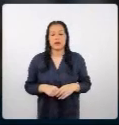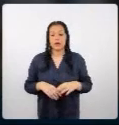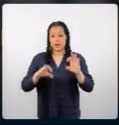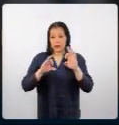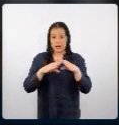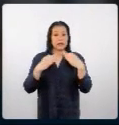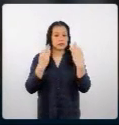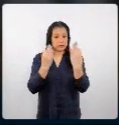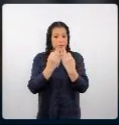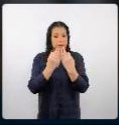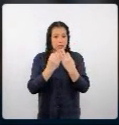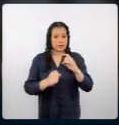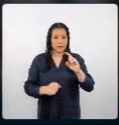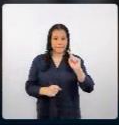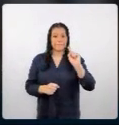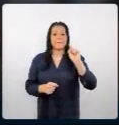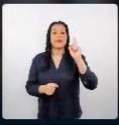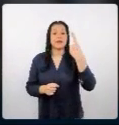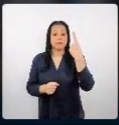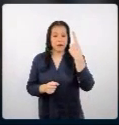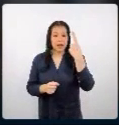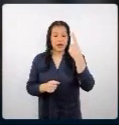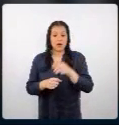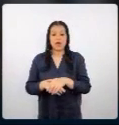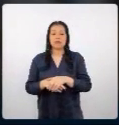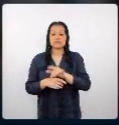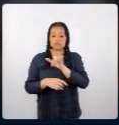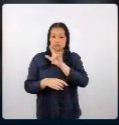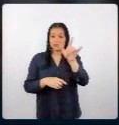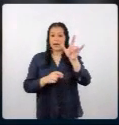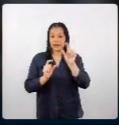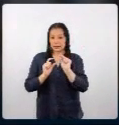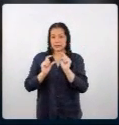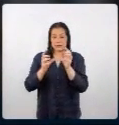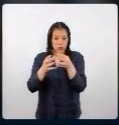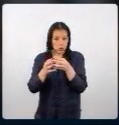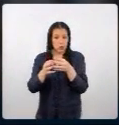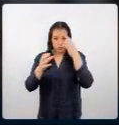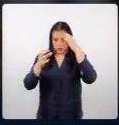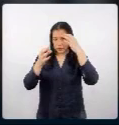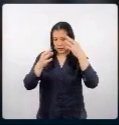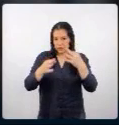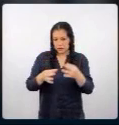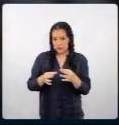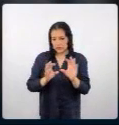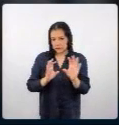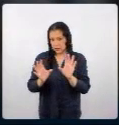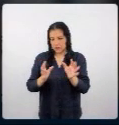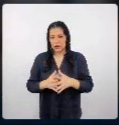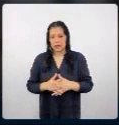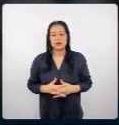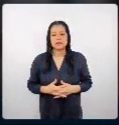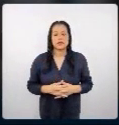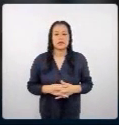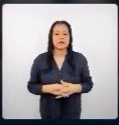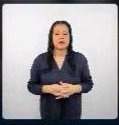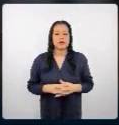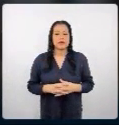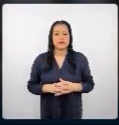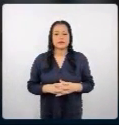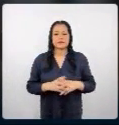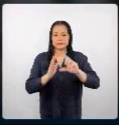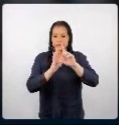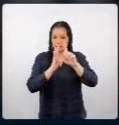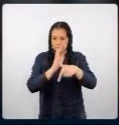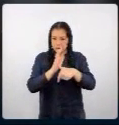stand first in terms of the travel groups, and then comes